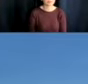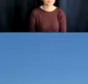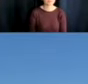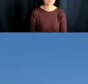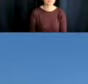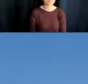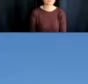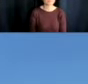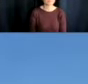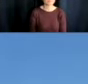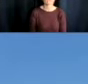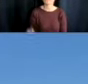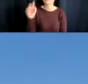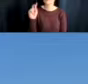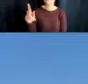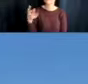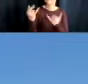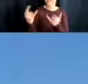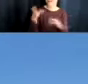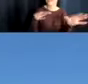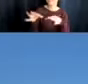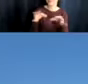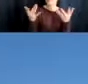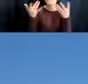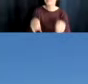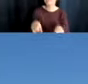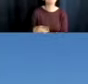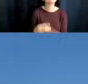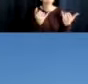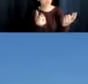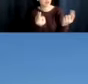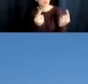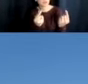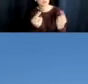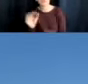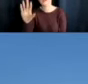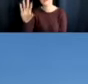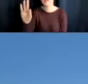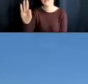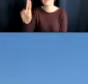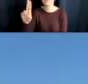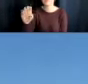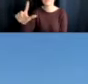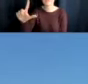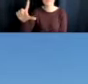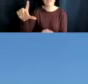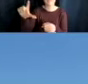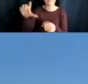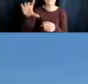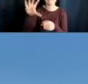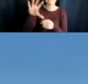Okay. So why don't you tell us what's happening here? So right now they're fueling this aircraft so it's ready to go and it's time for it to leave.